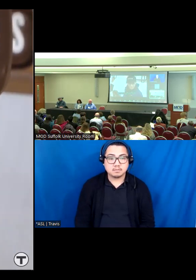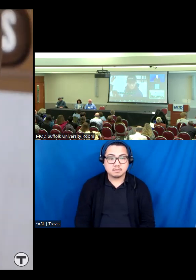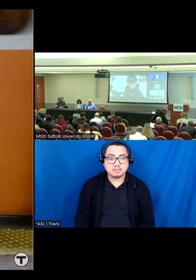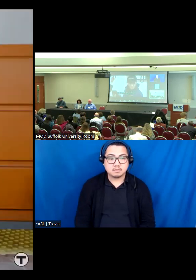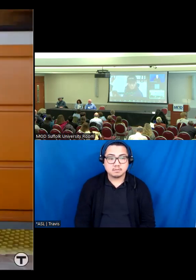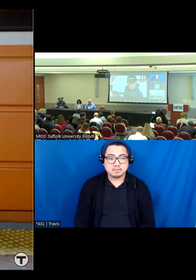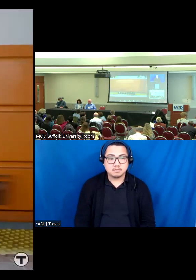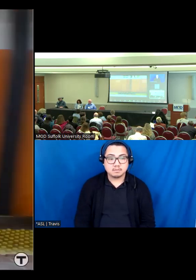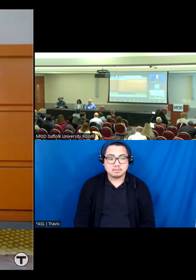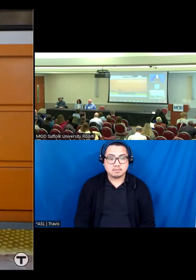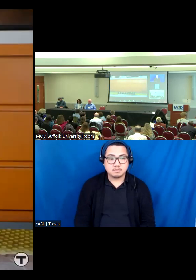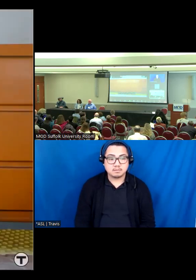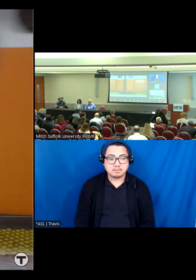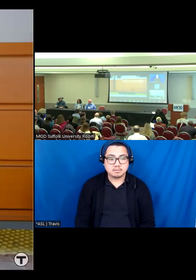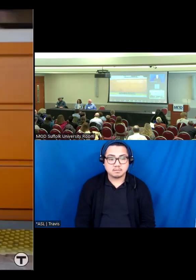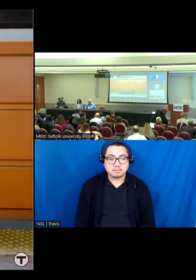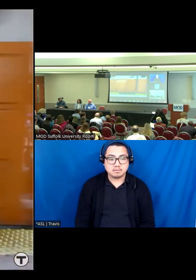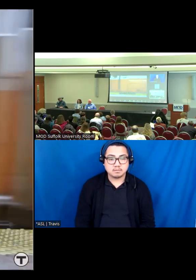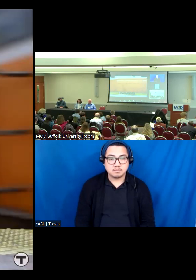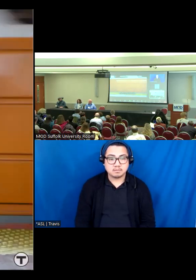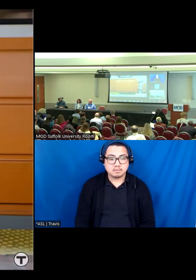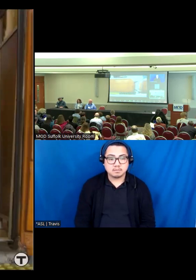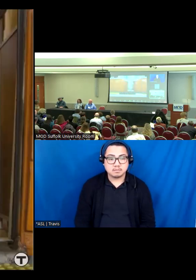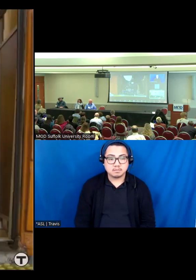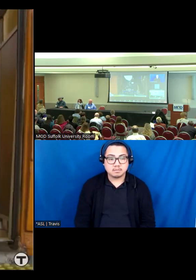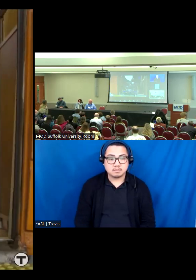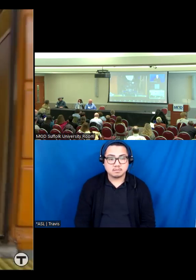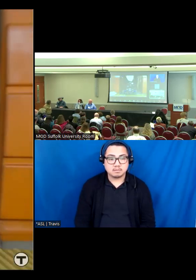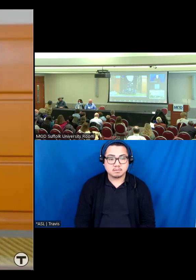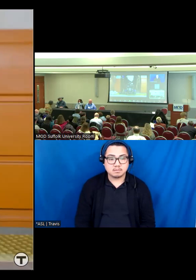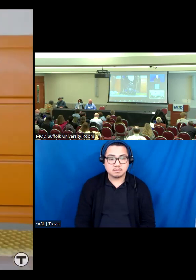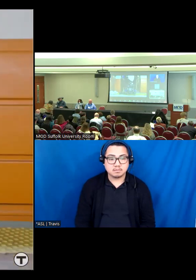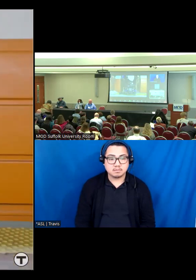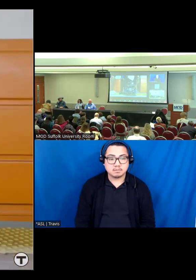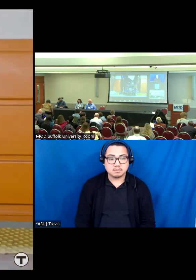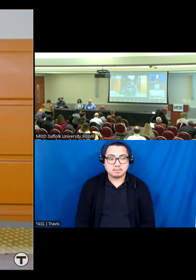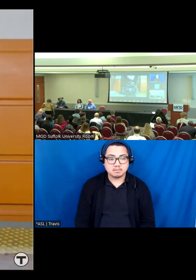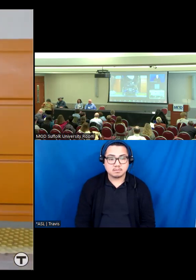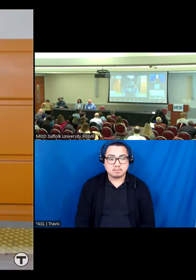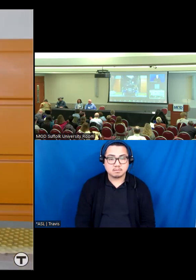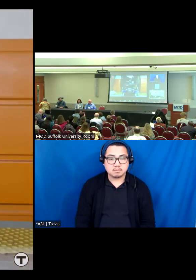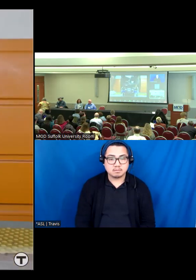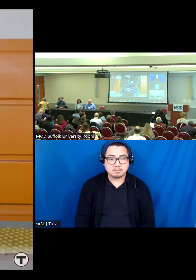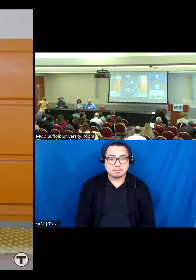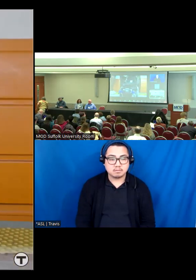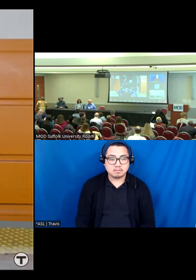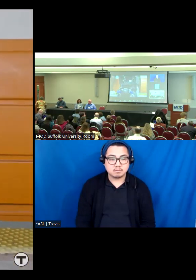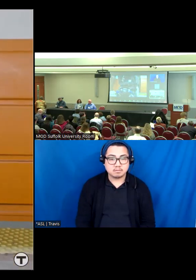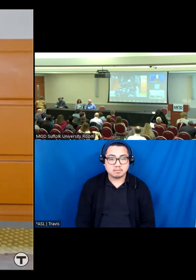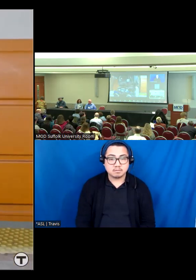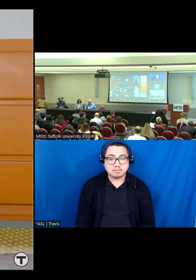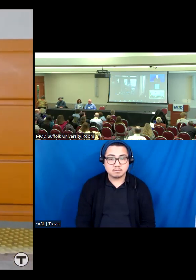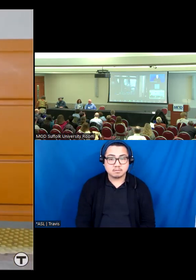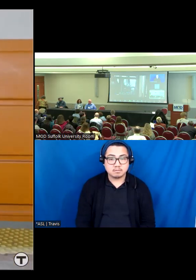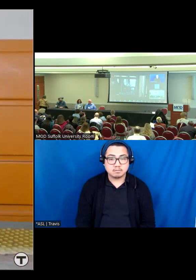revamping bus rules and train rules for the motor people and drivers to bus training